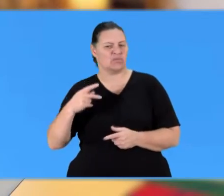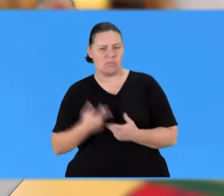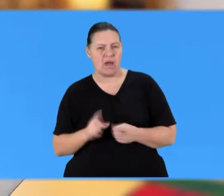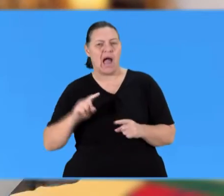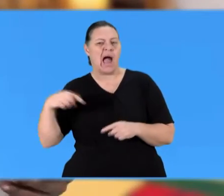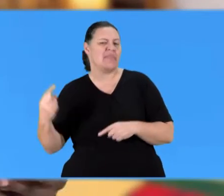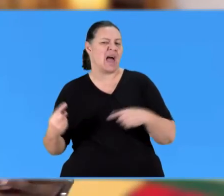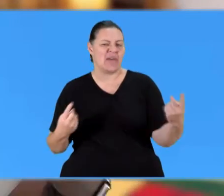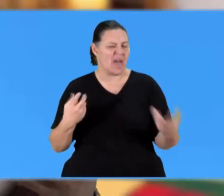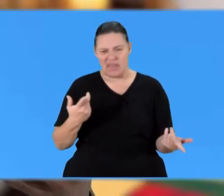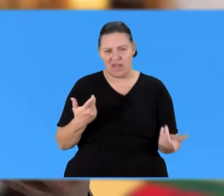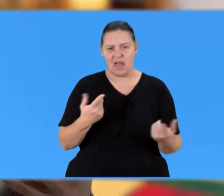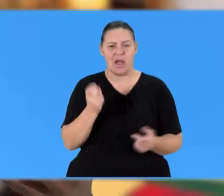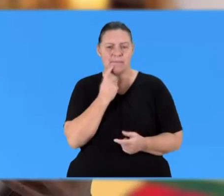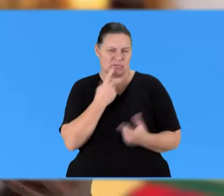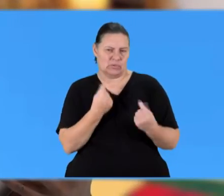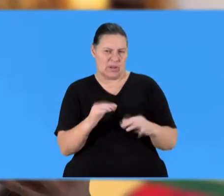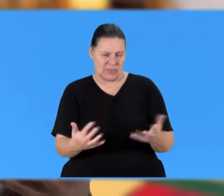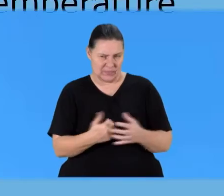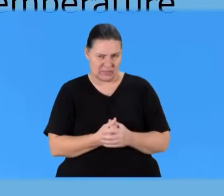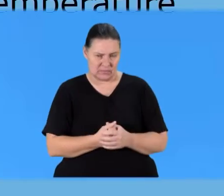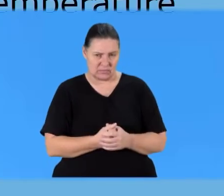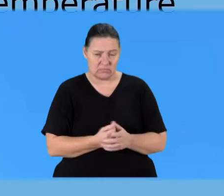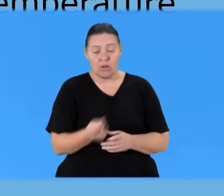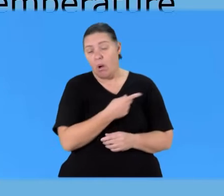magnesium, how other metals are reacting with oxygen.